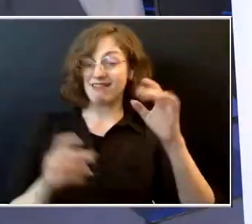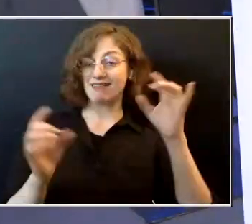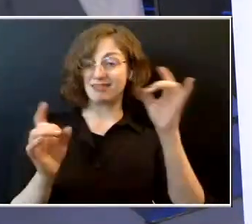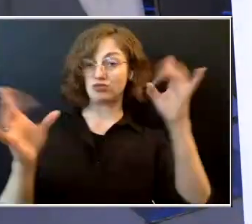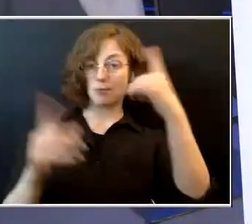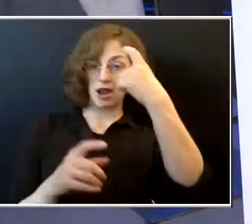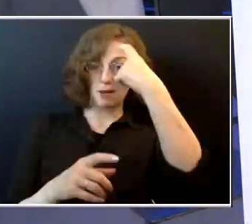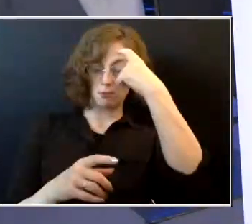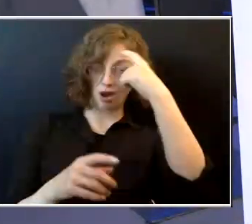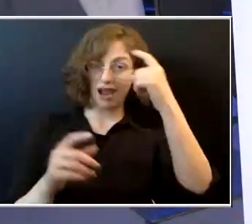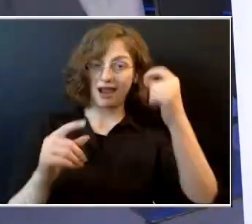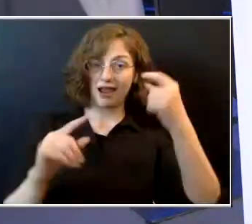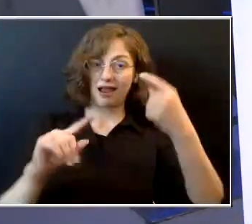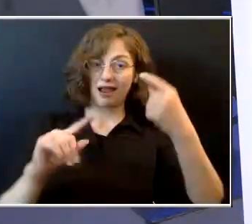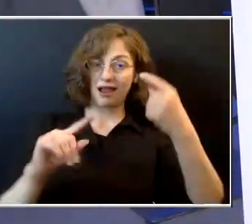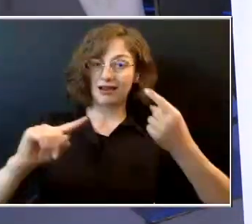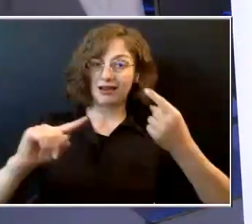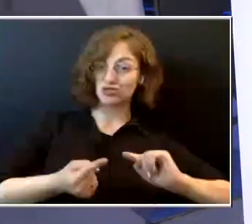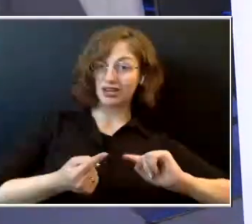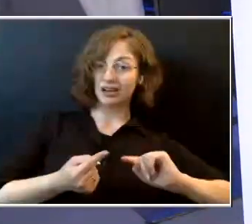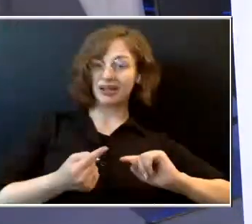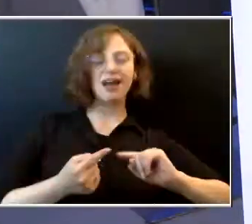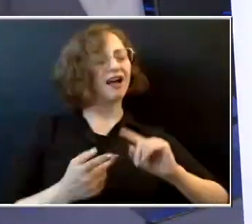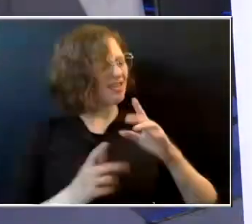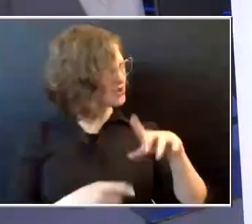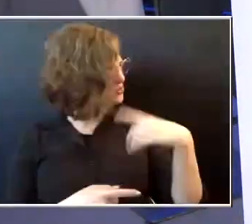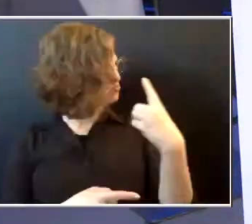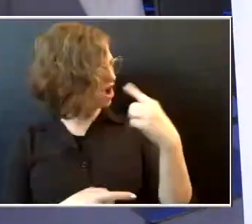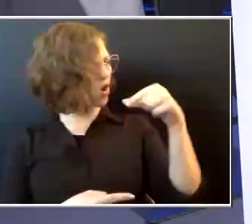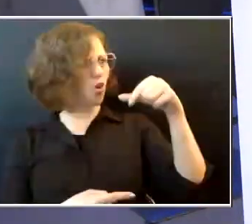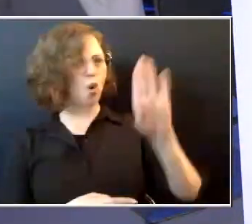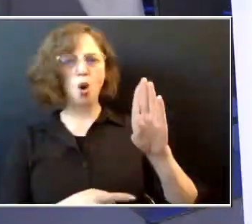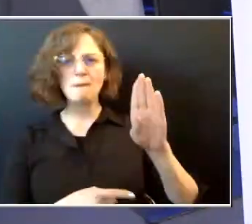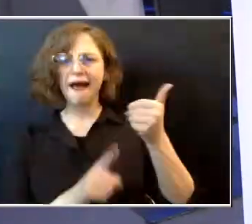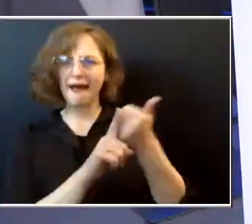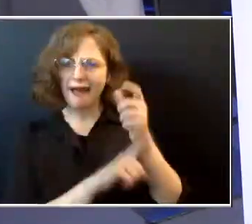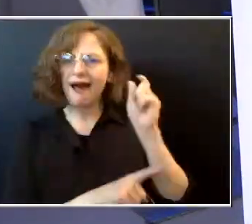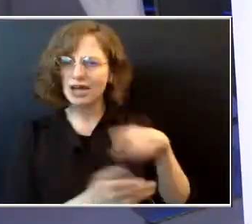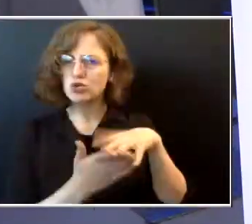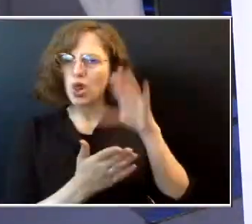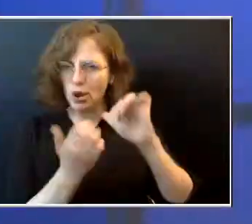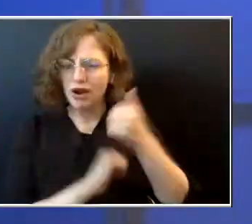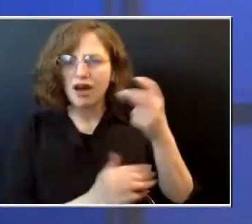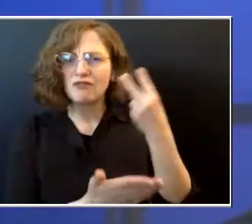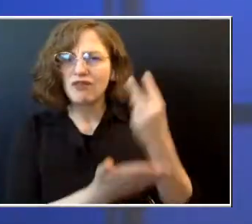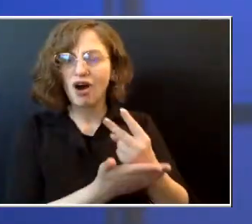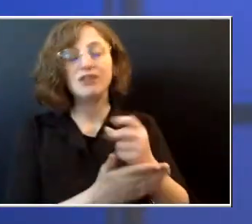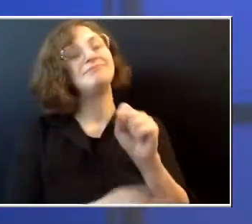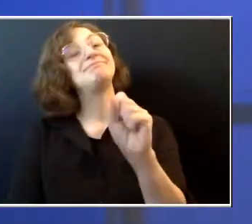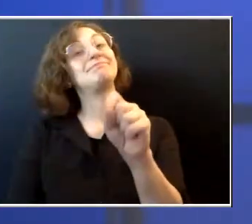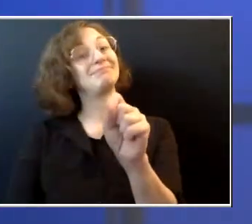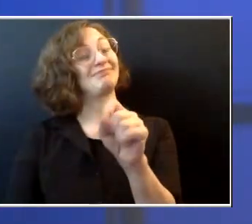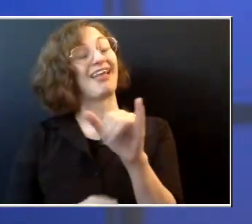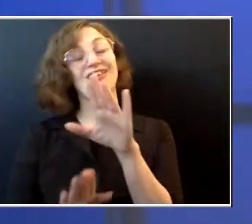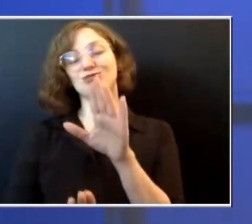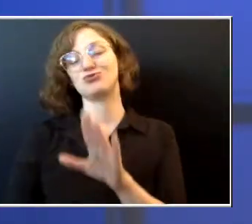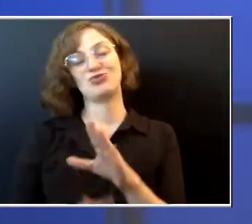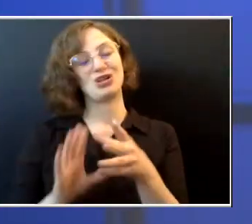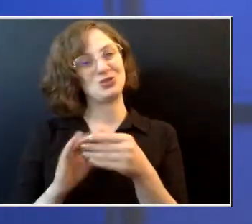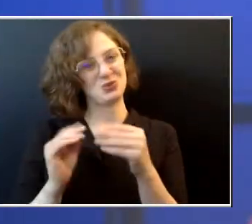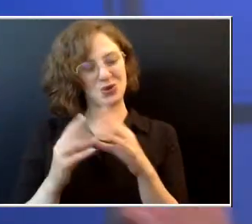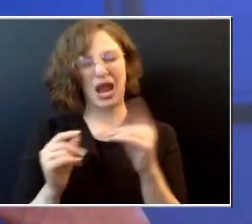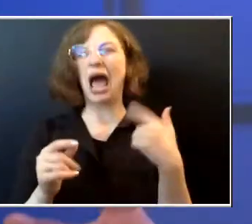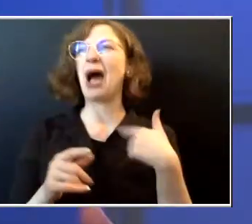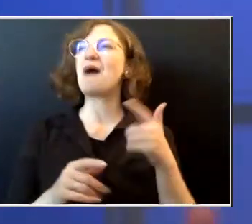Dolphins, he had to learn how to fall. Yep, and because he kept getting head injuries. This is if we have time, a great story. I was giving a community talk on falls prevention,